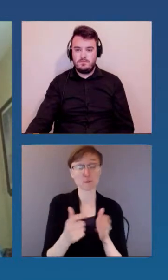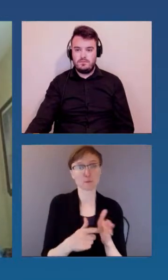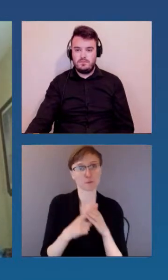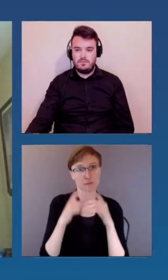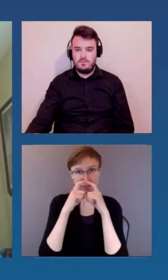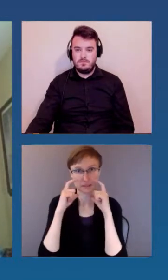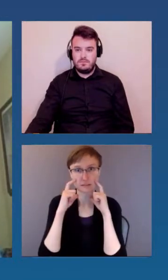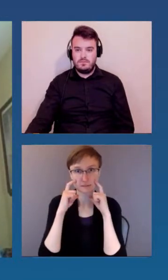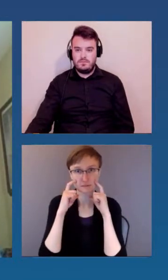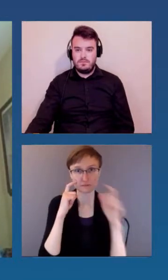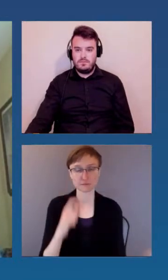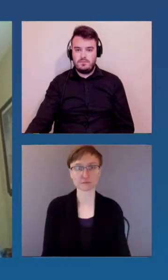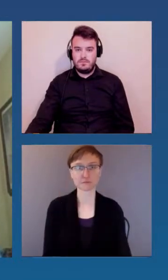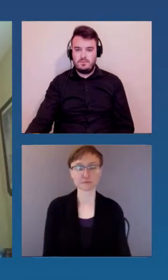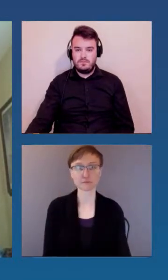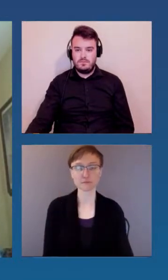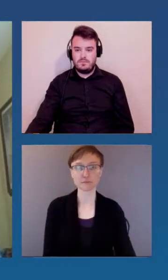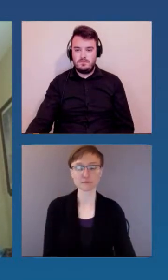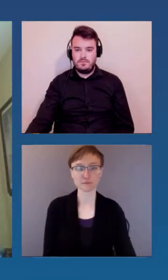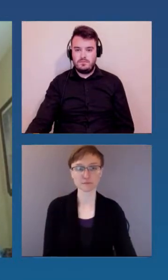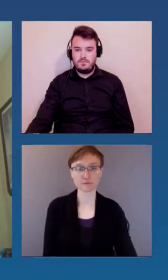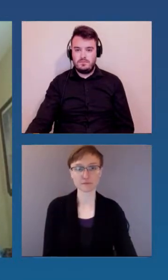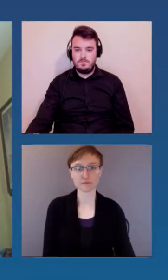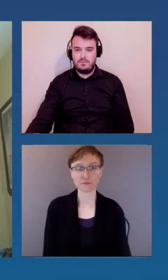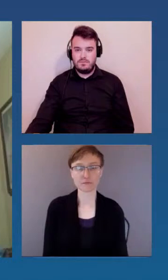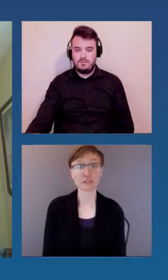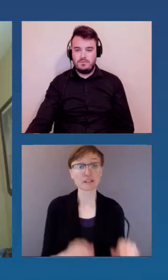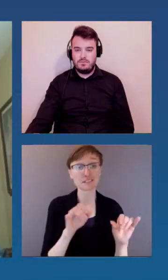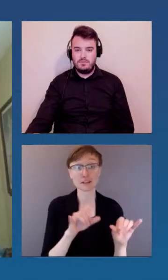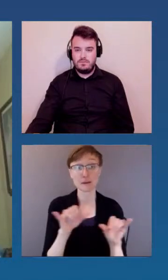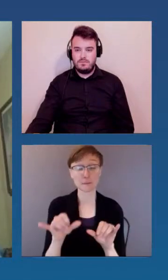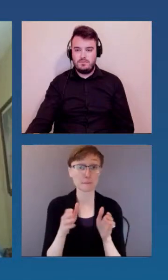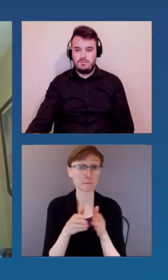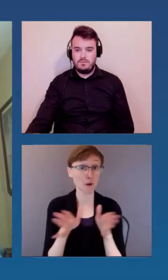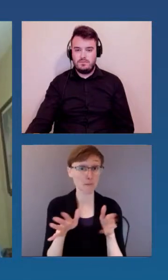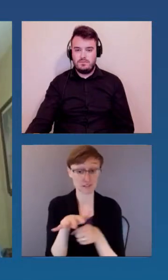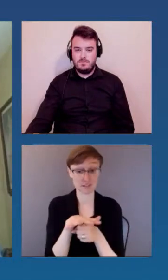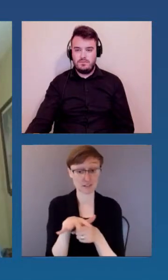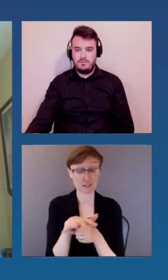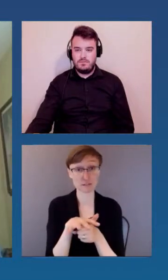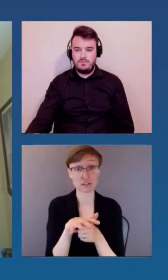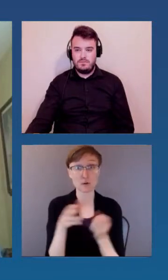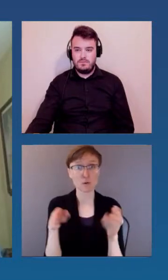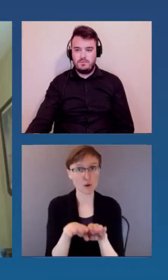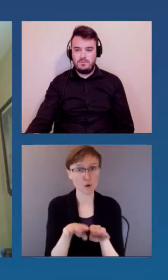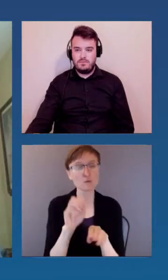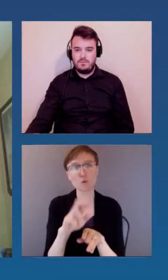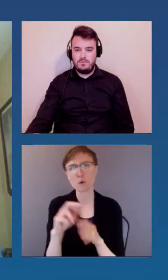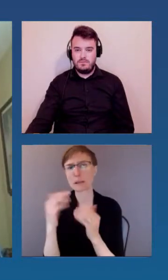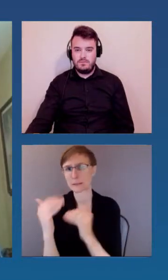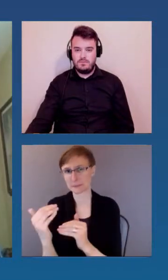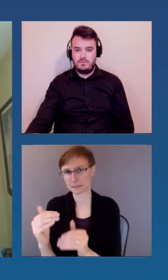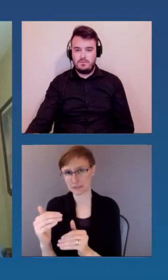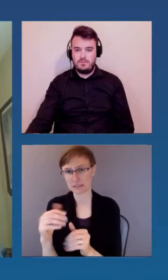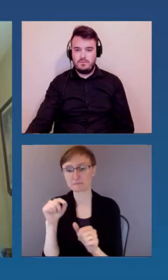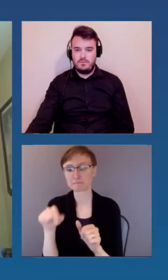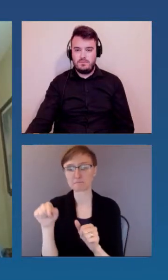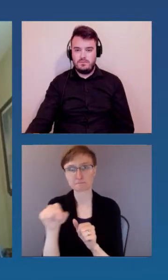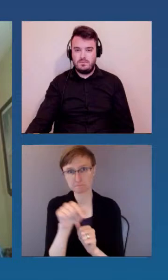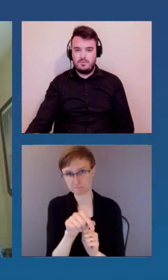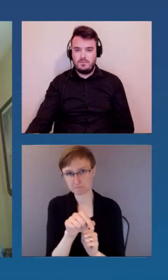from that. And with the implementation of mandatory masks, now students will wear masks when they're outside of